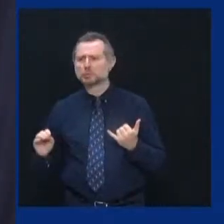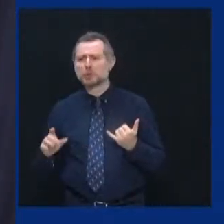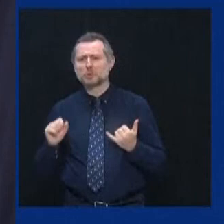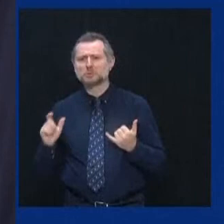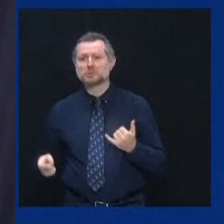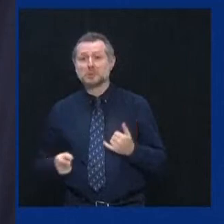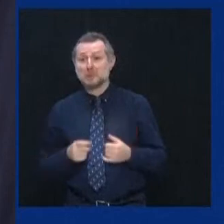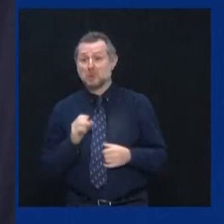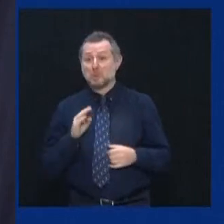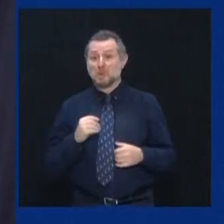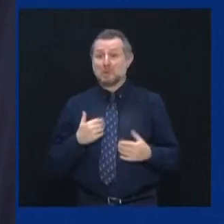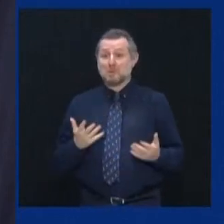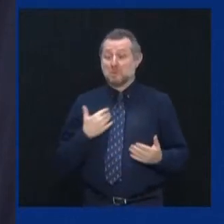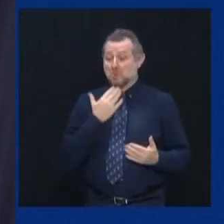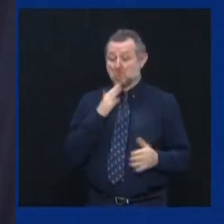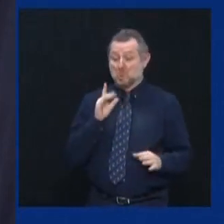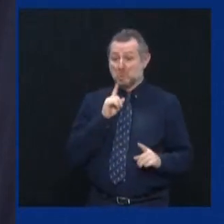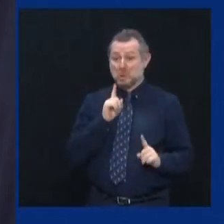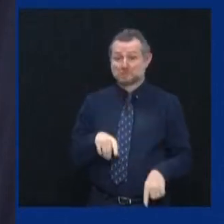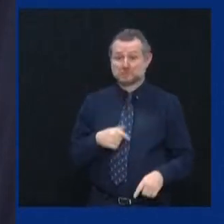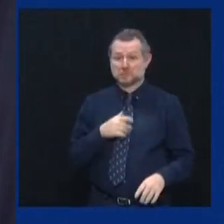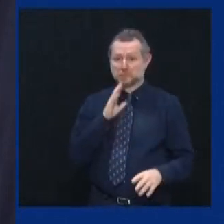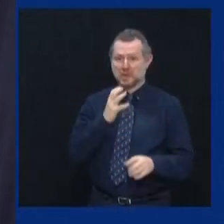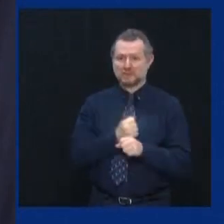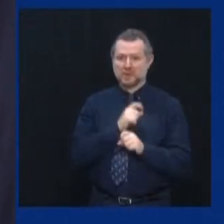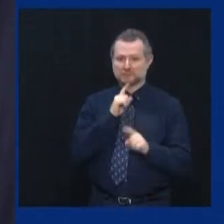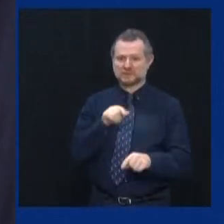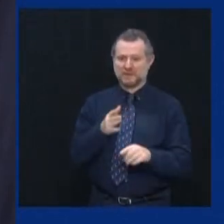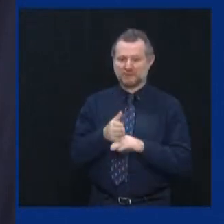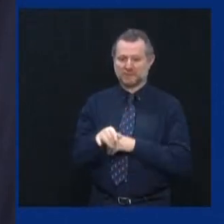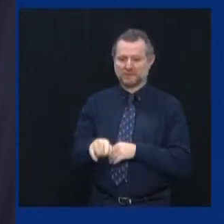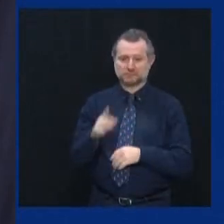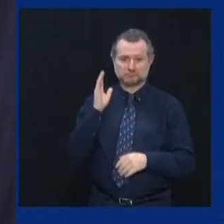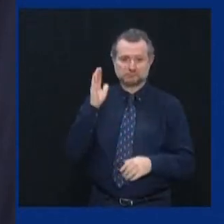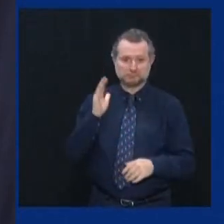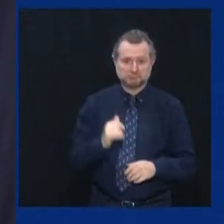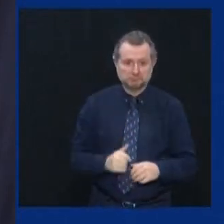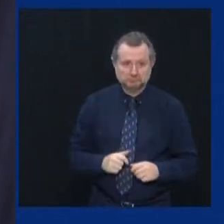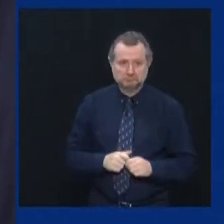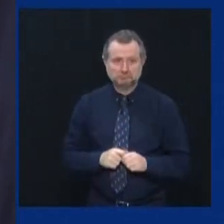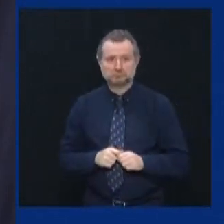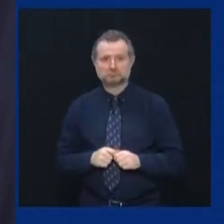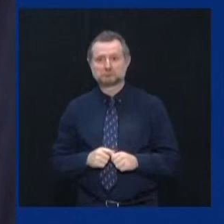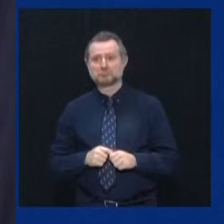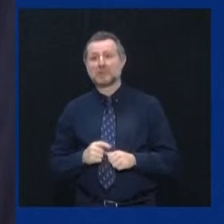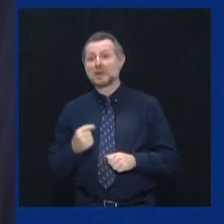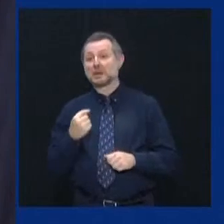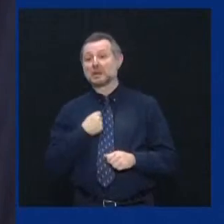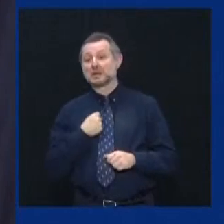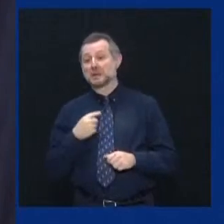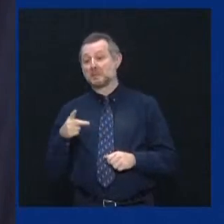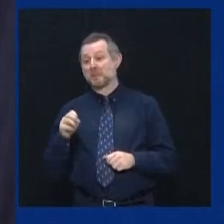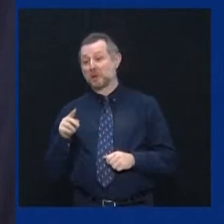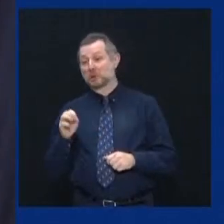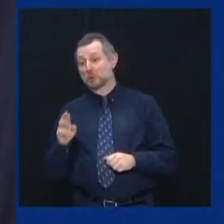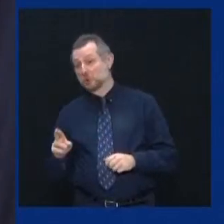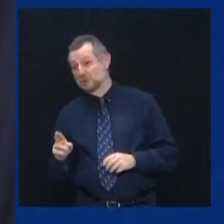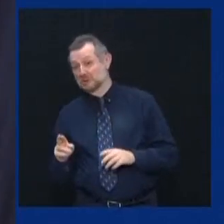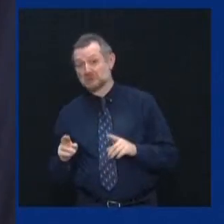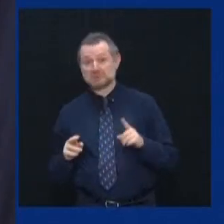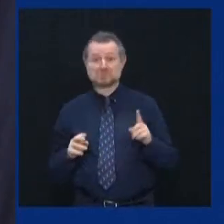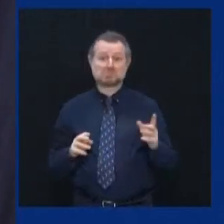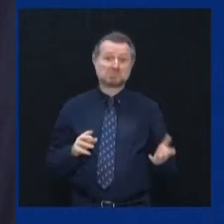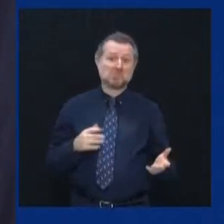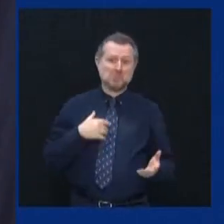I will get you the answer after this call, and if Peter or Jamian will make sure you get a call